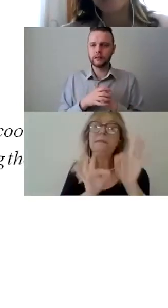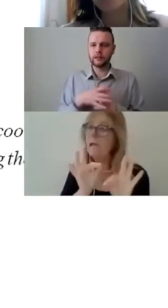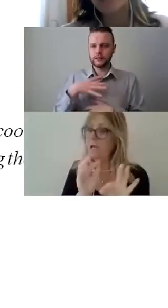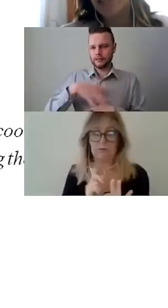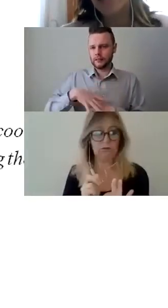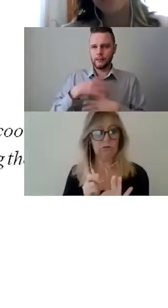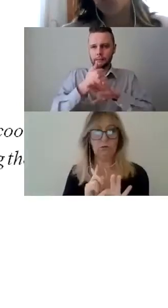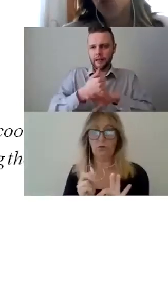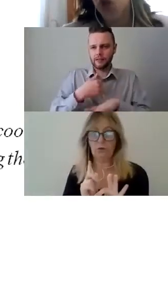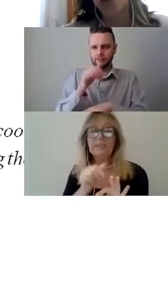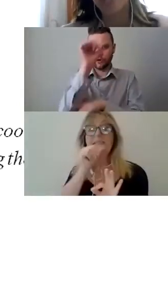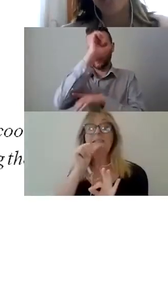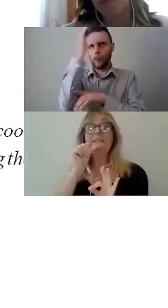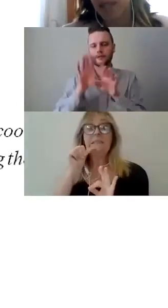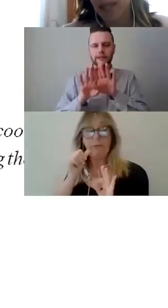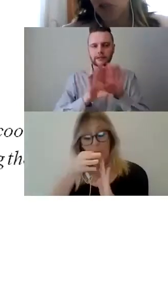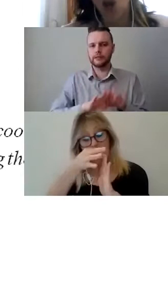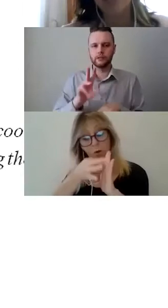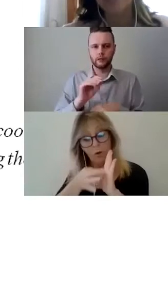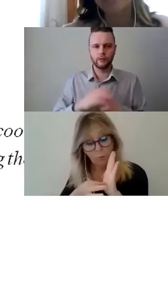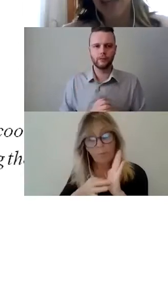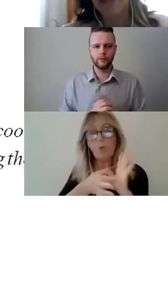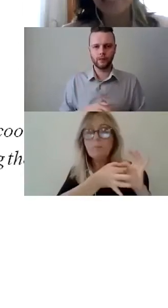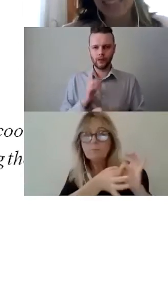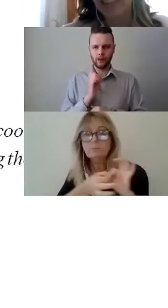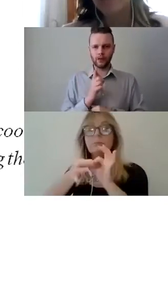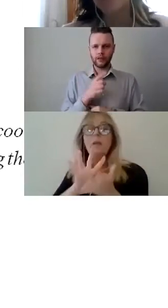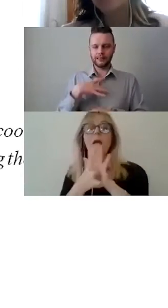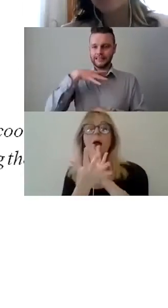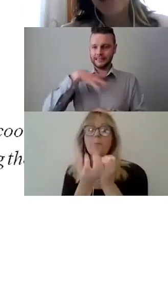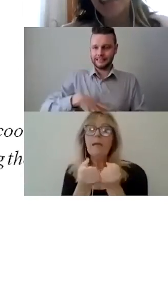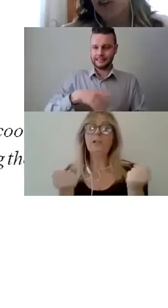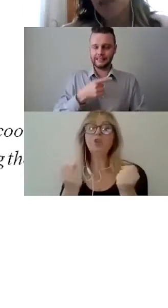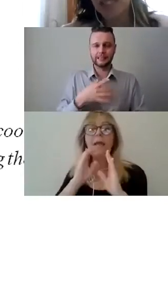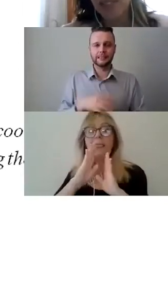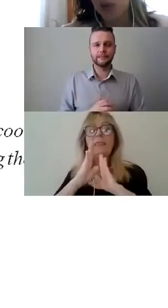based on common sense, but it's required